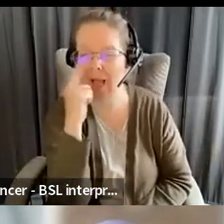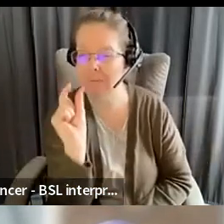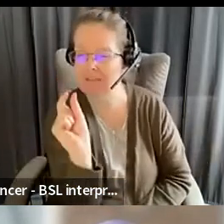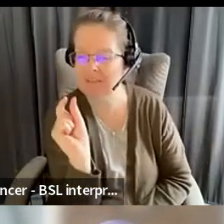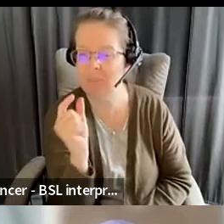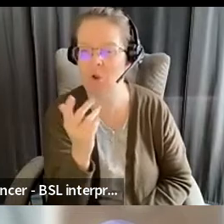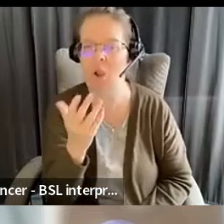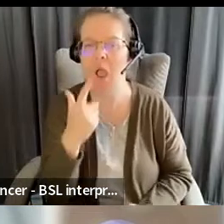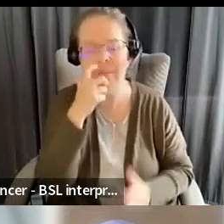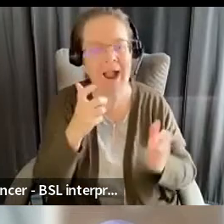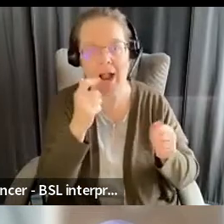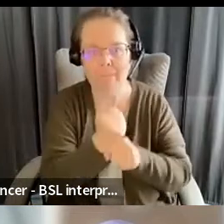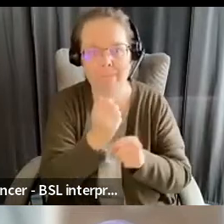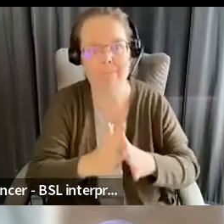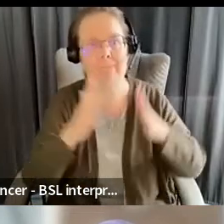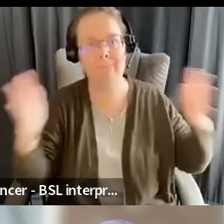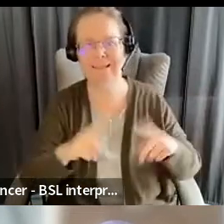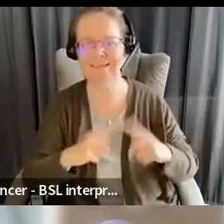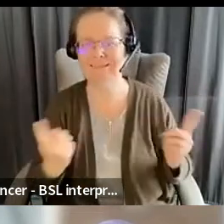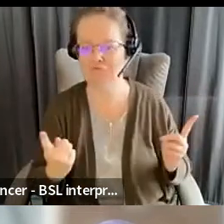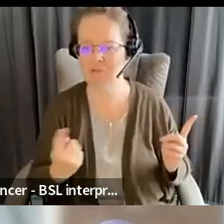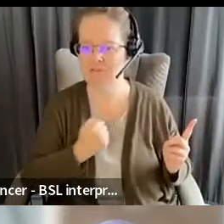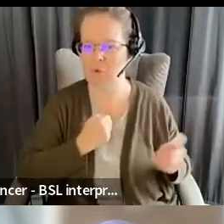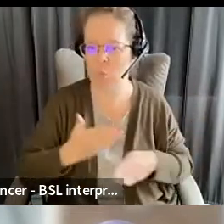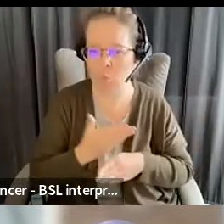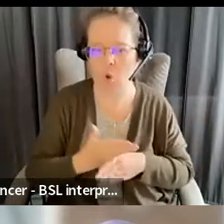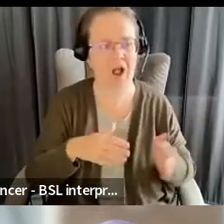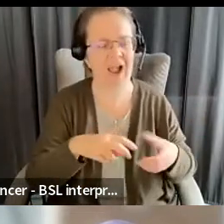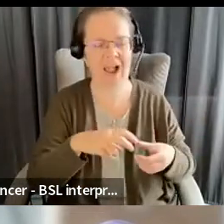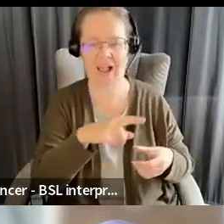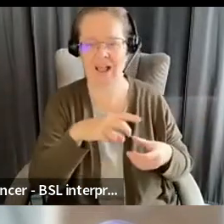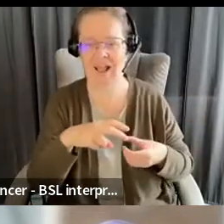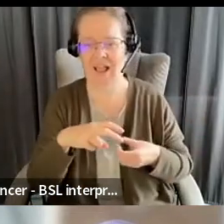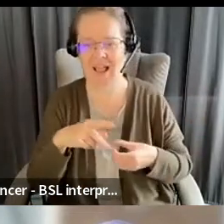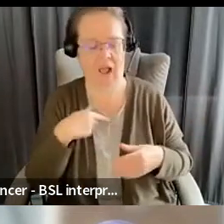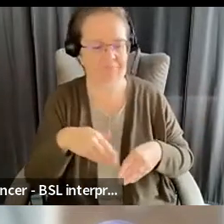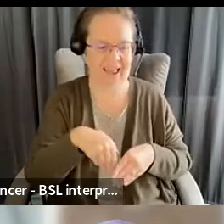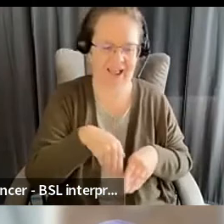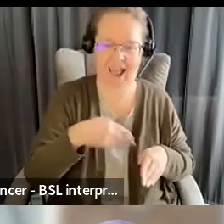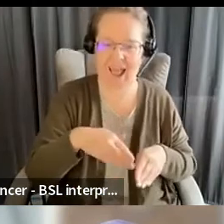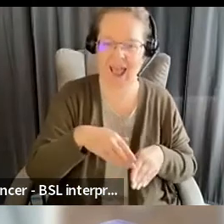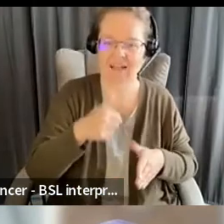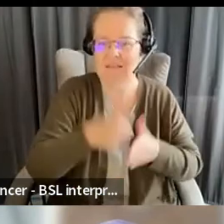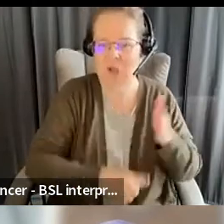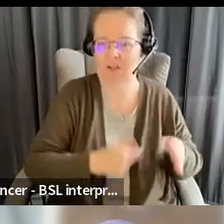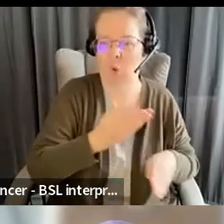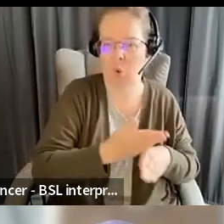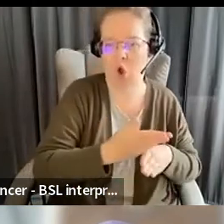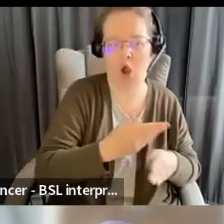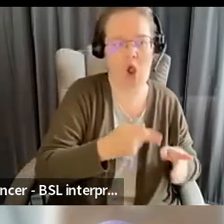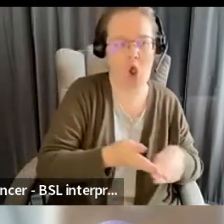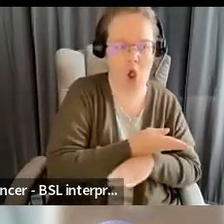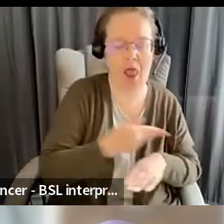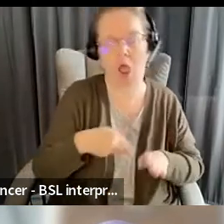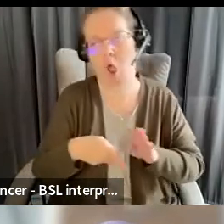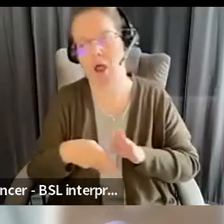can make such a huge difference. Like you said, leaving work or starting work a bit early and going, starting early and going early, or starting late and going